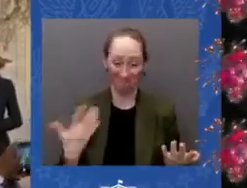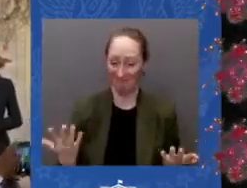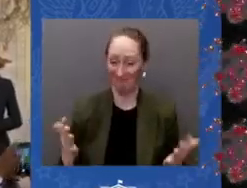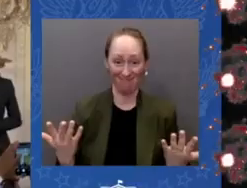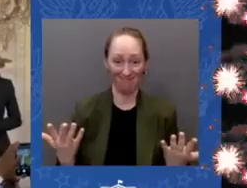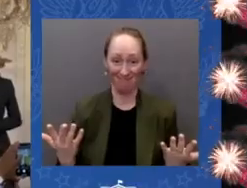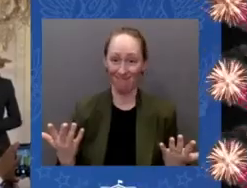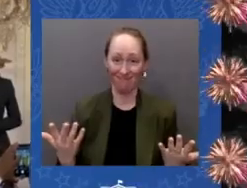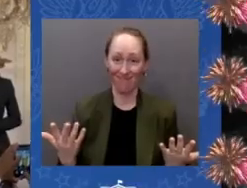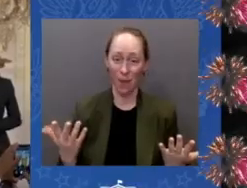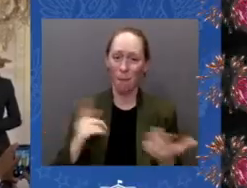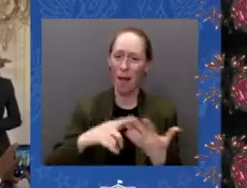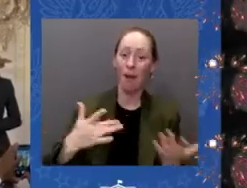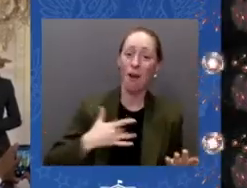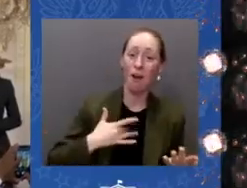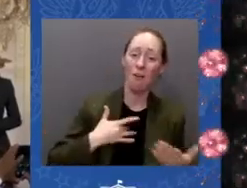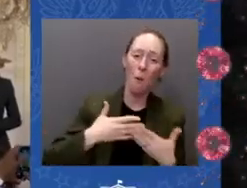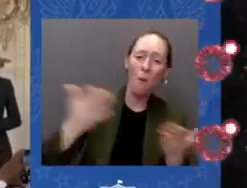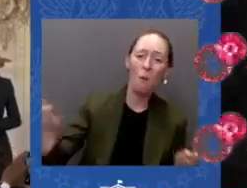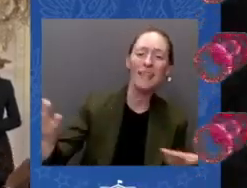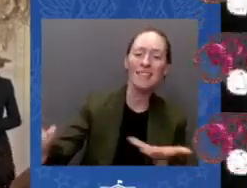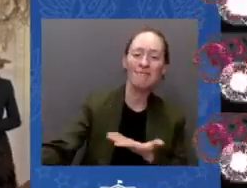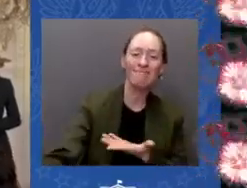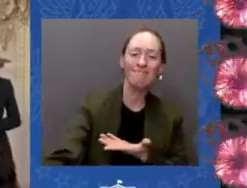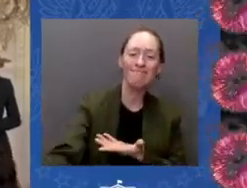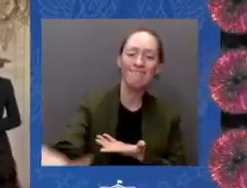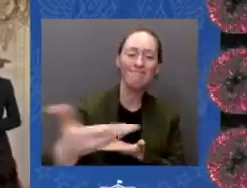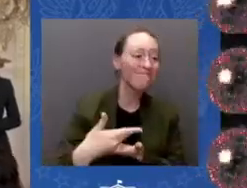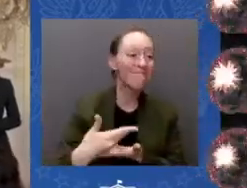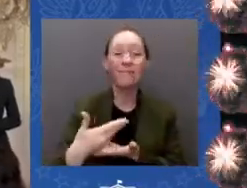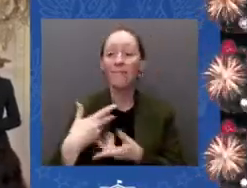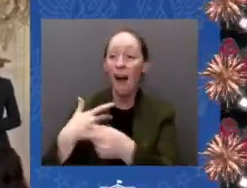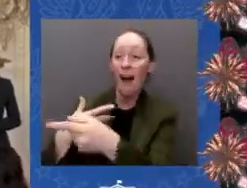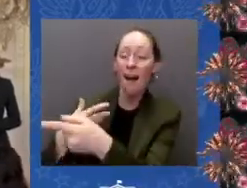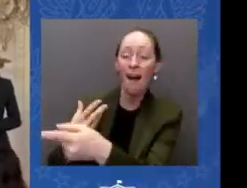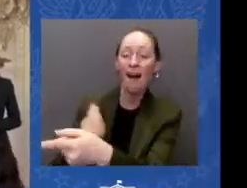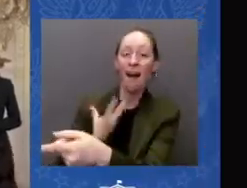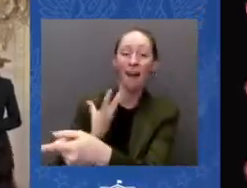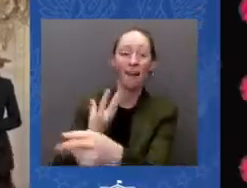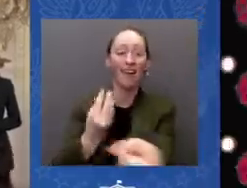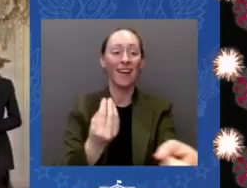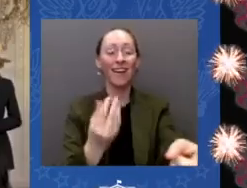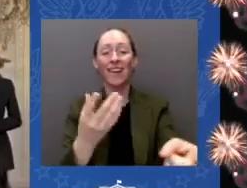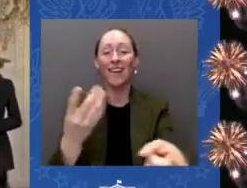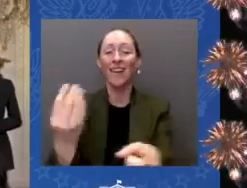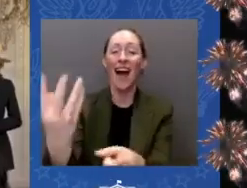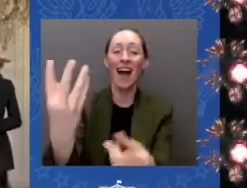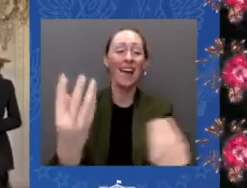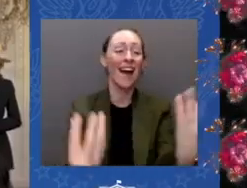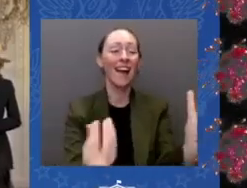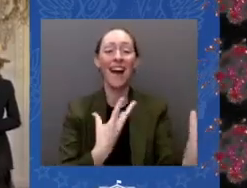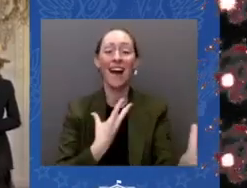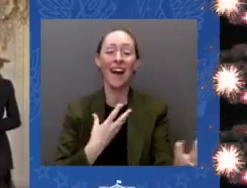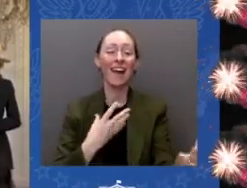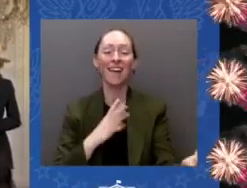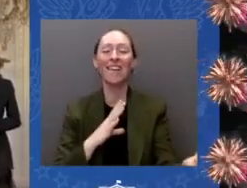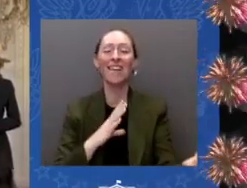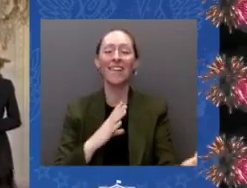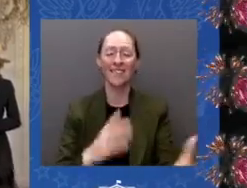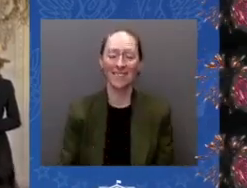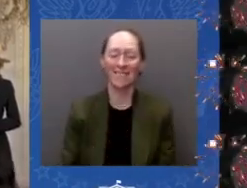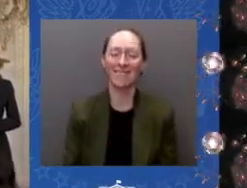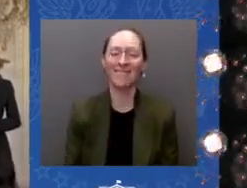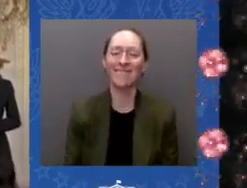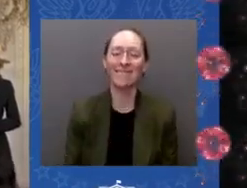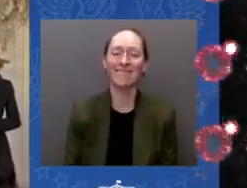though at times we will travel through the darkness, we never walk alone. Our